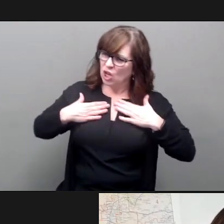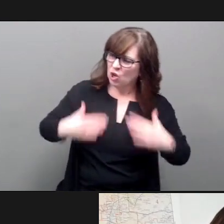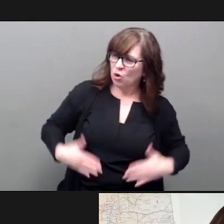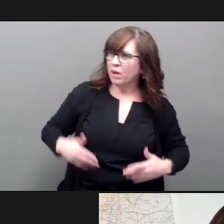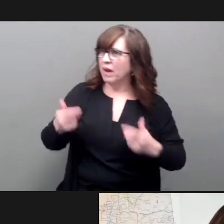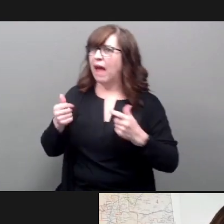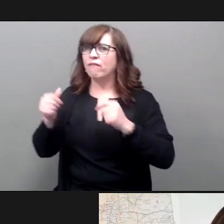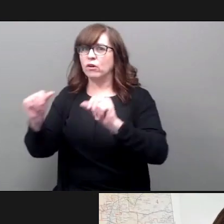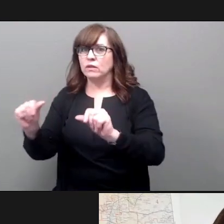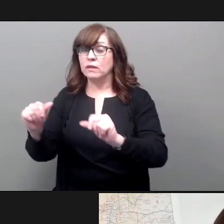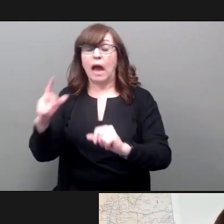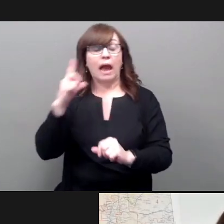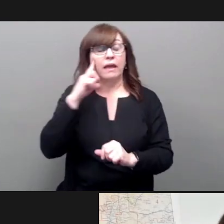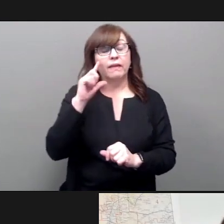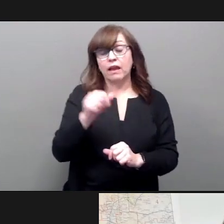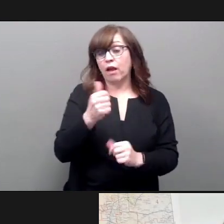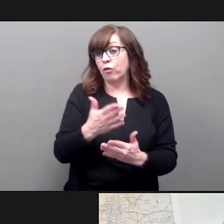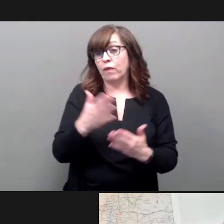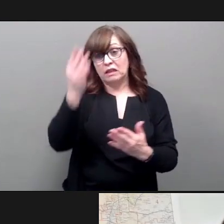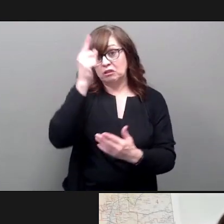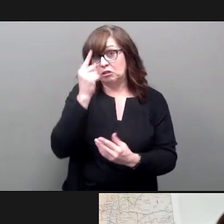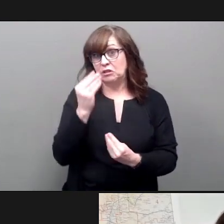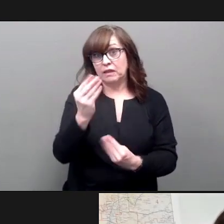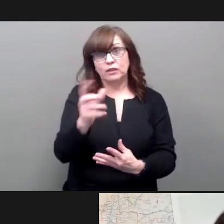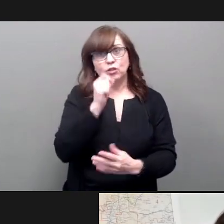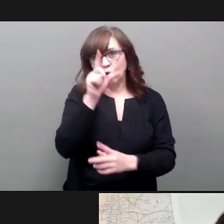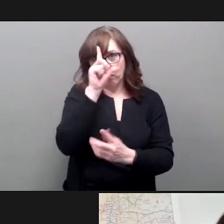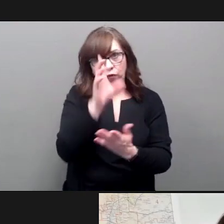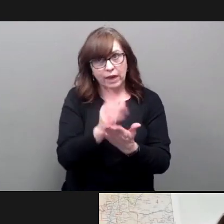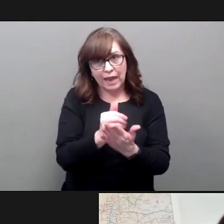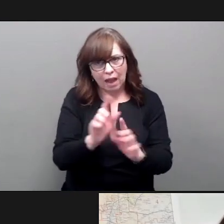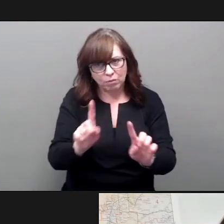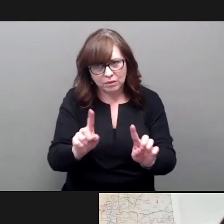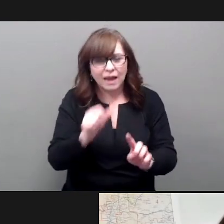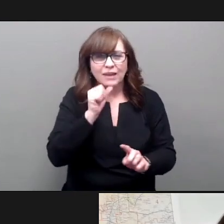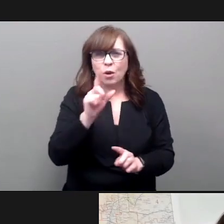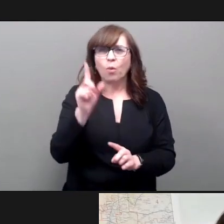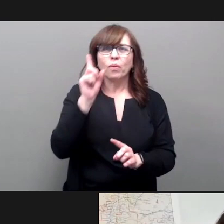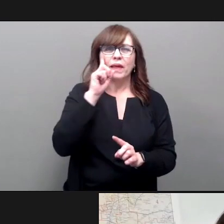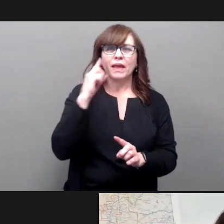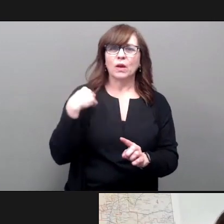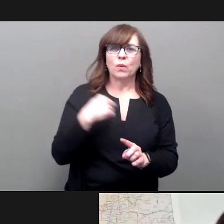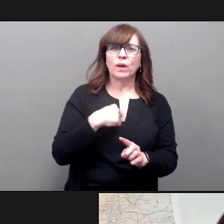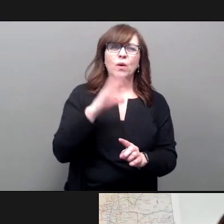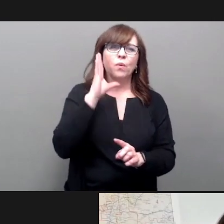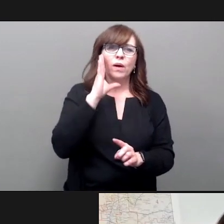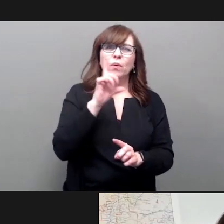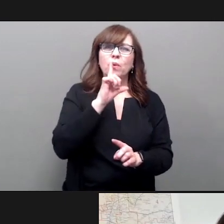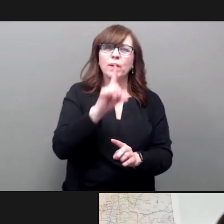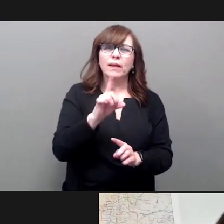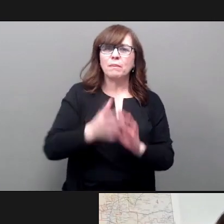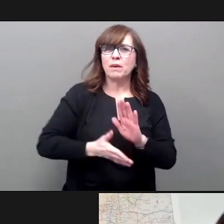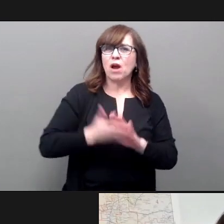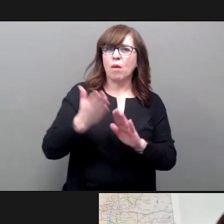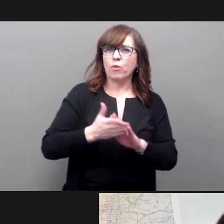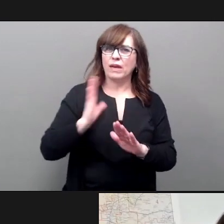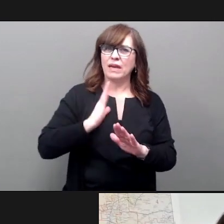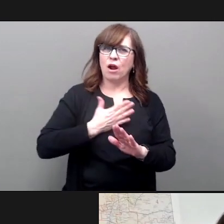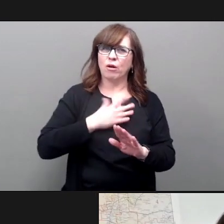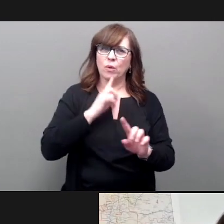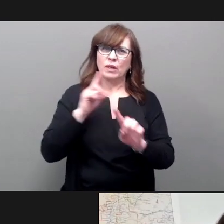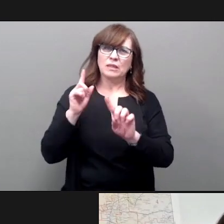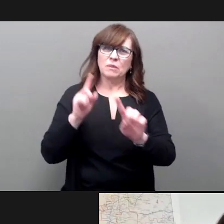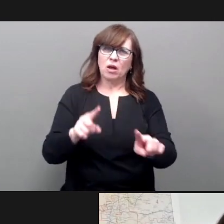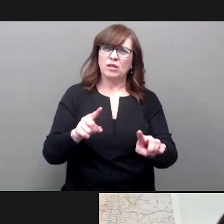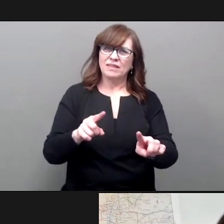other things, just to let you know, and don't freak out, but I don't think we're going to be really operating our response to the pandemic based